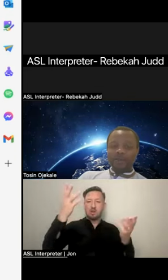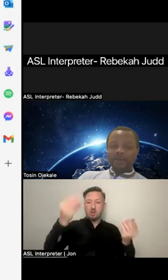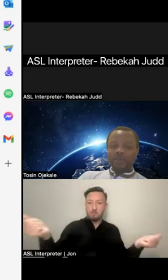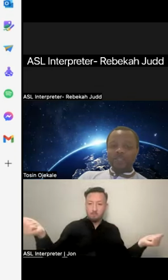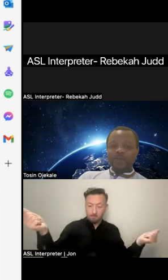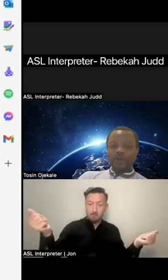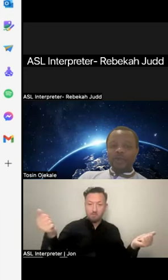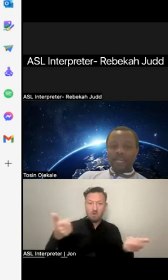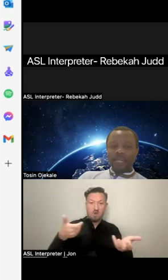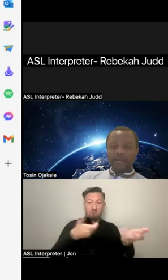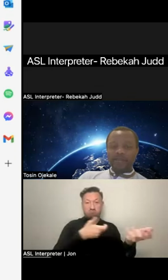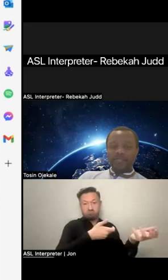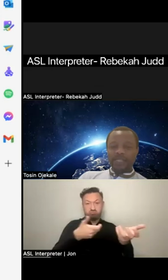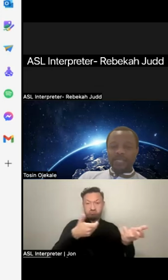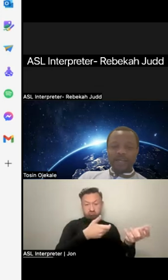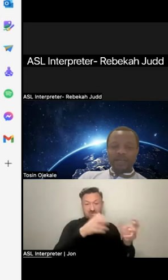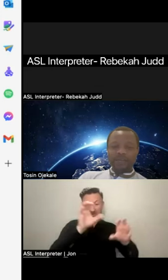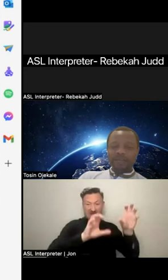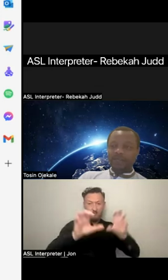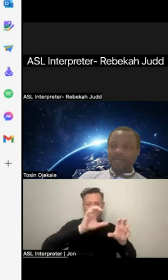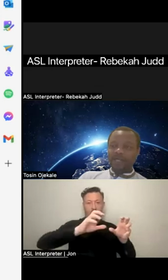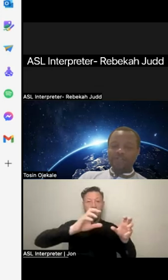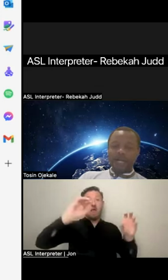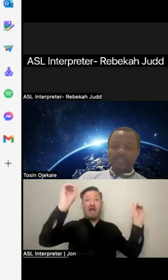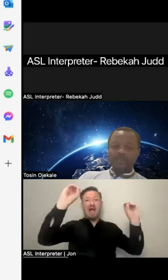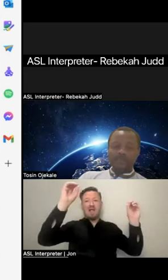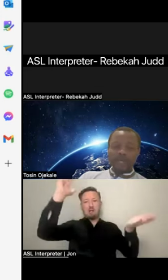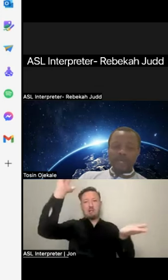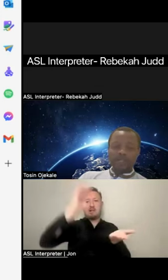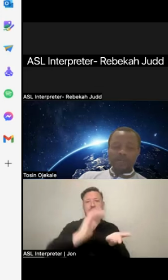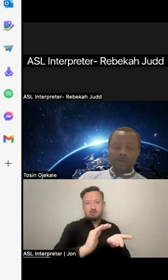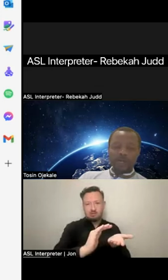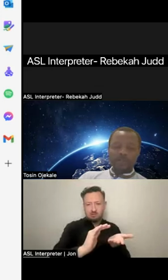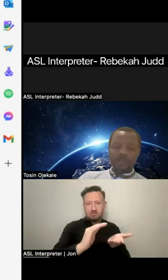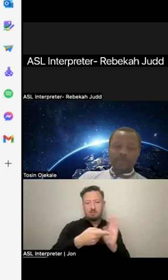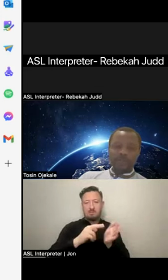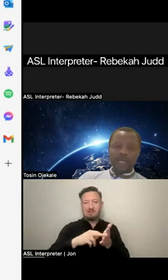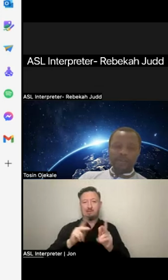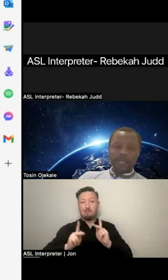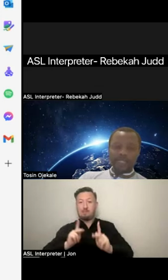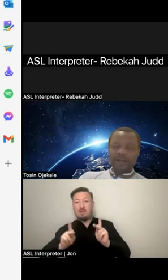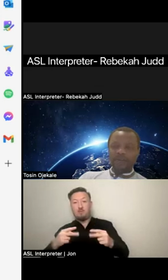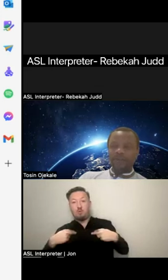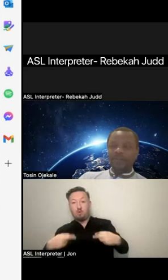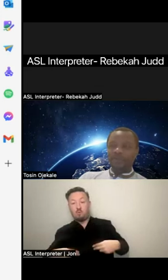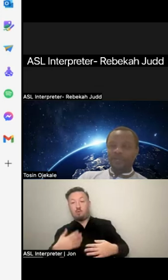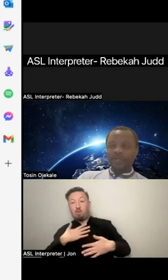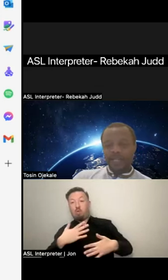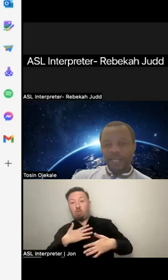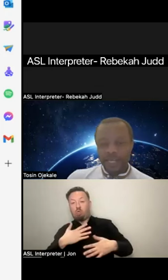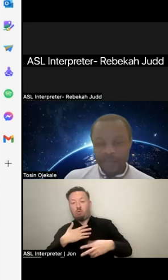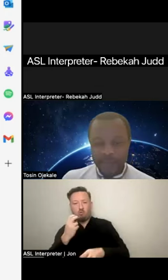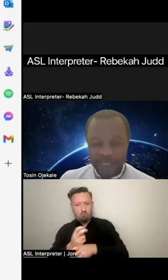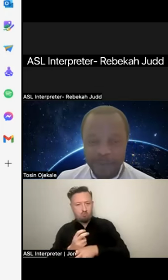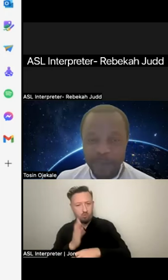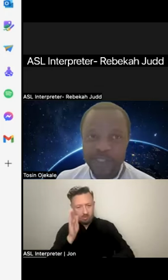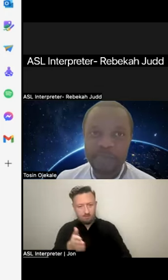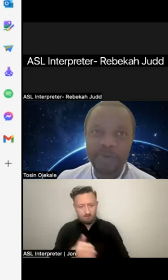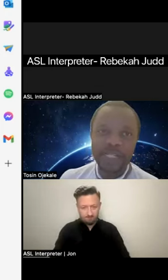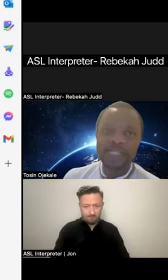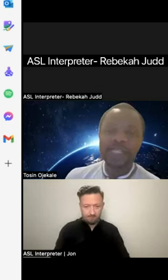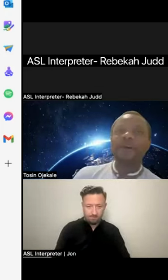So which of the elements would this halon try to use to eliminate out of the three elements that